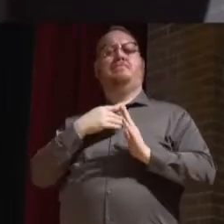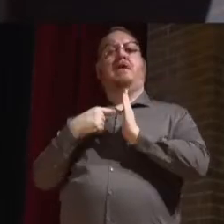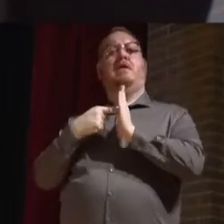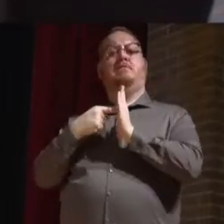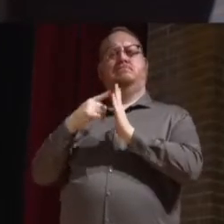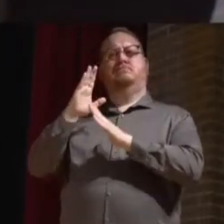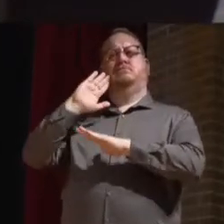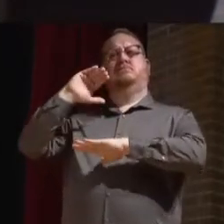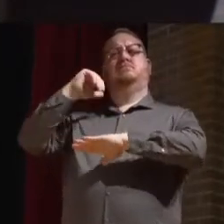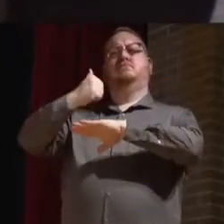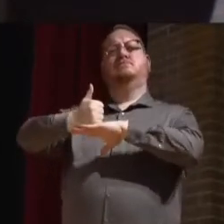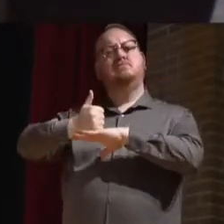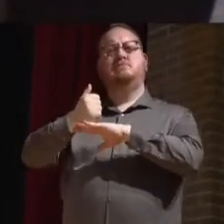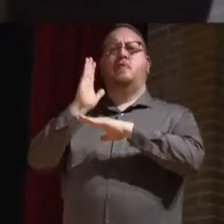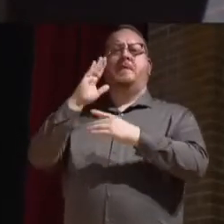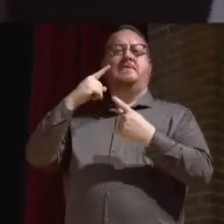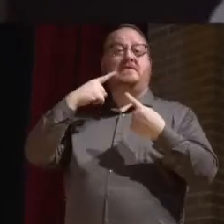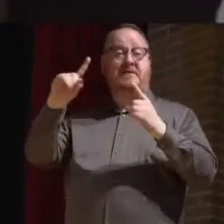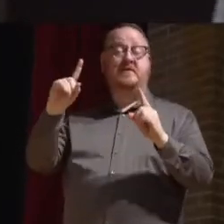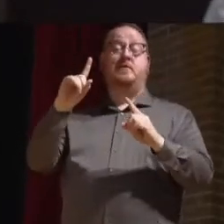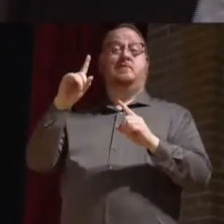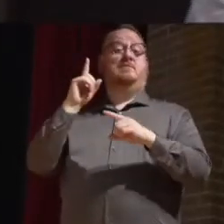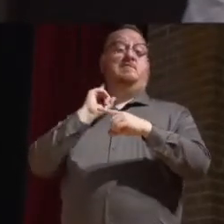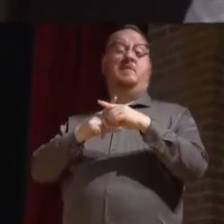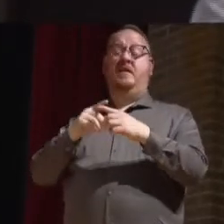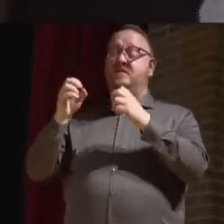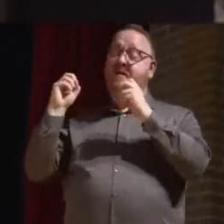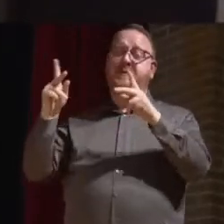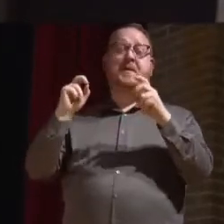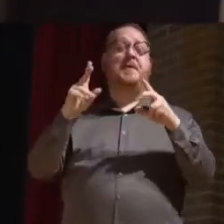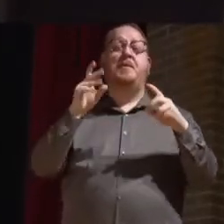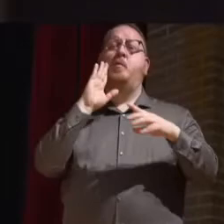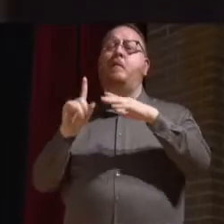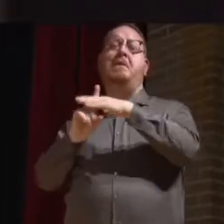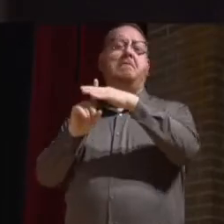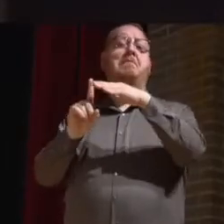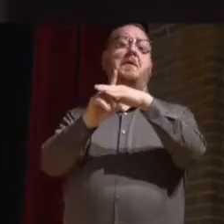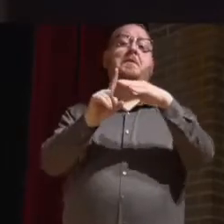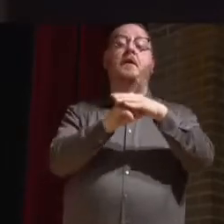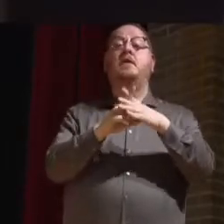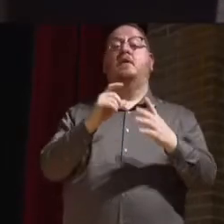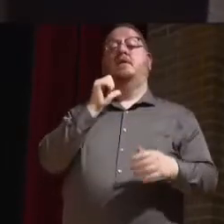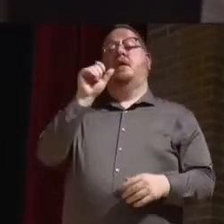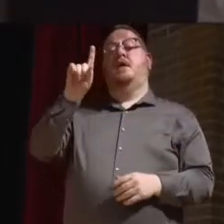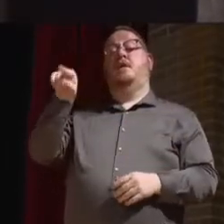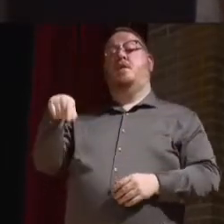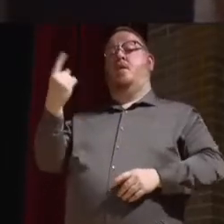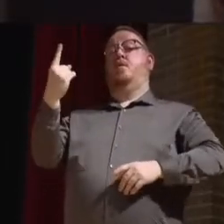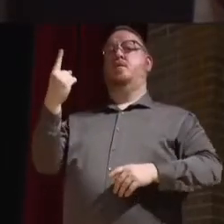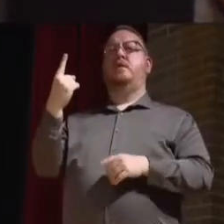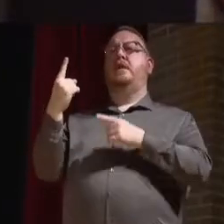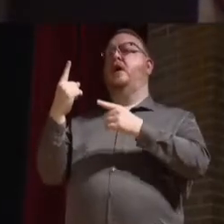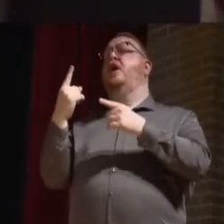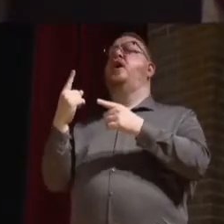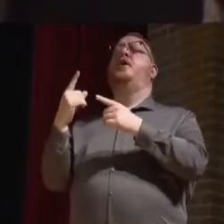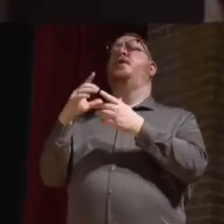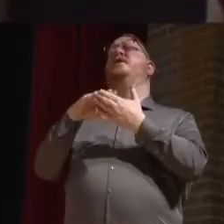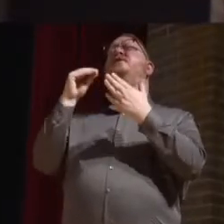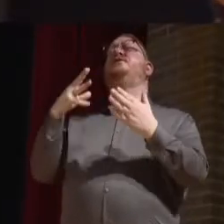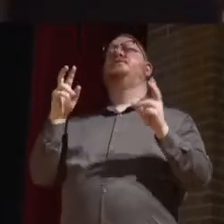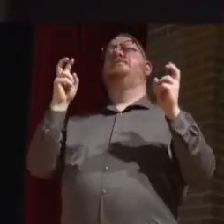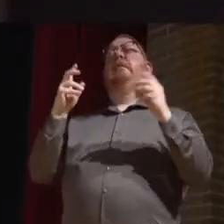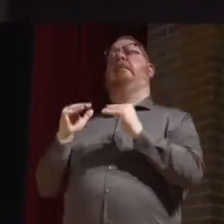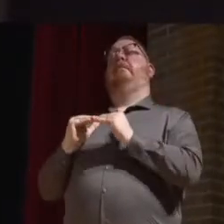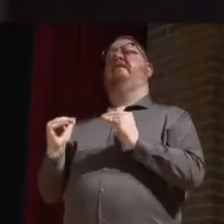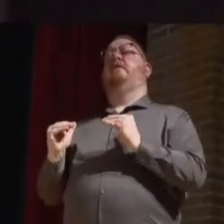to open up a ton of opportunities, not just for students at this level or this level or this level.